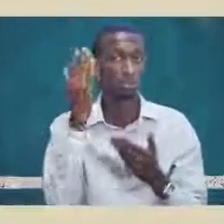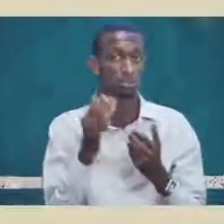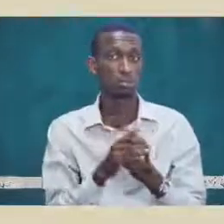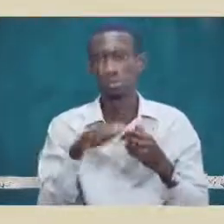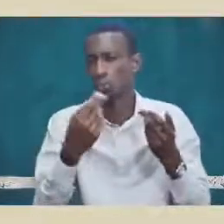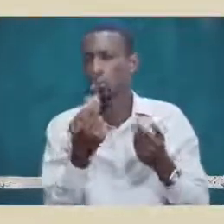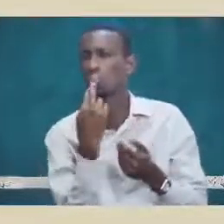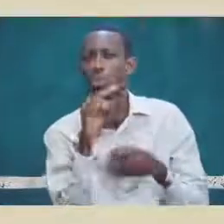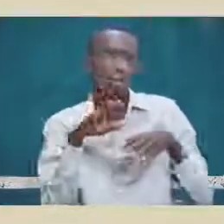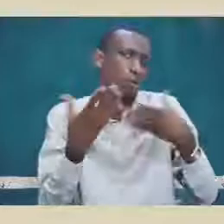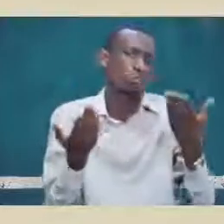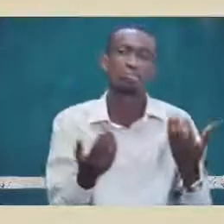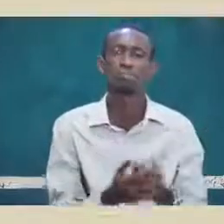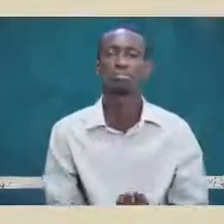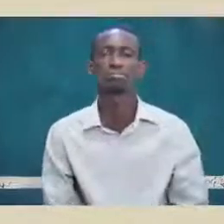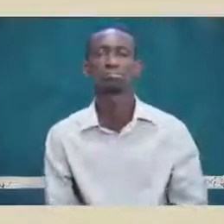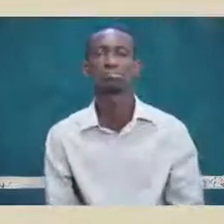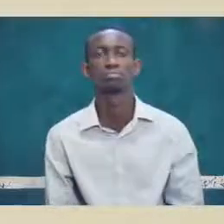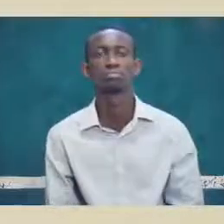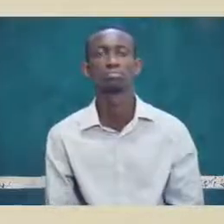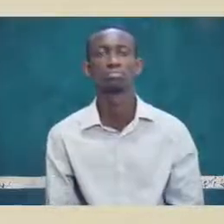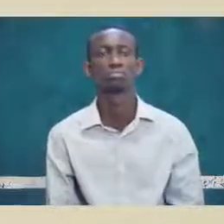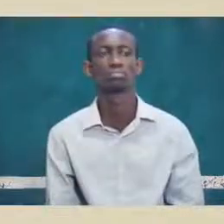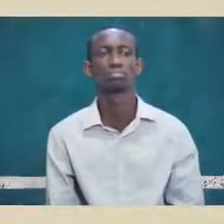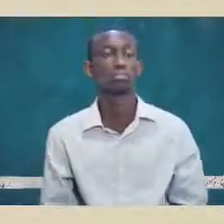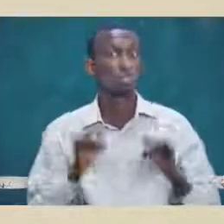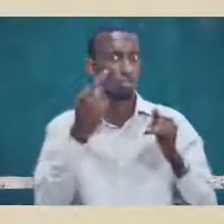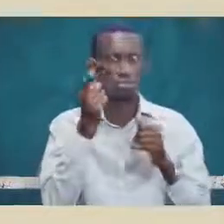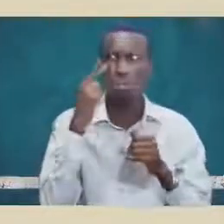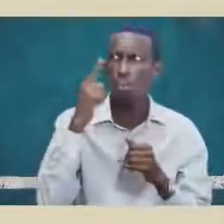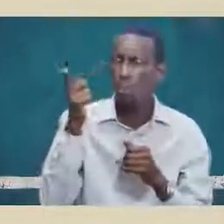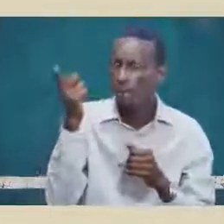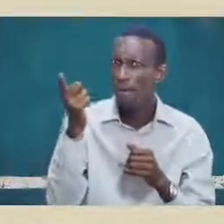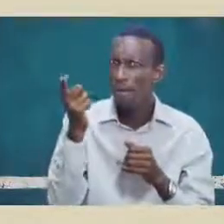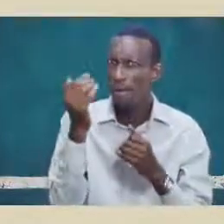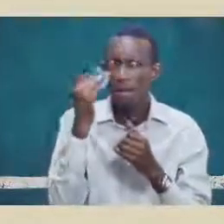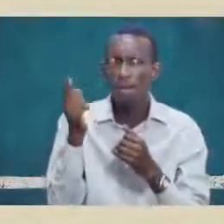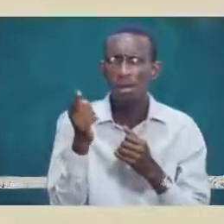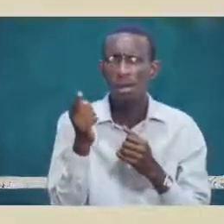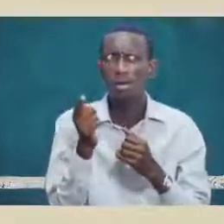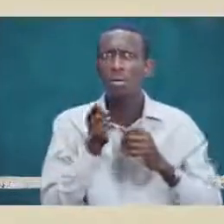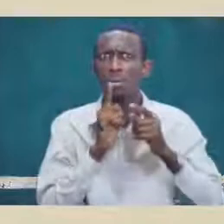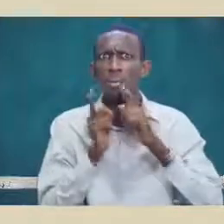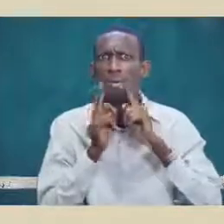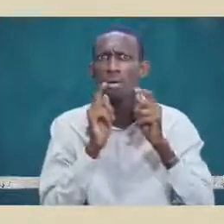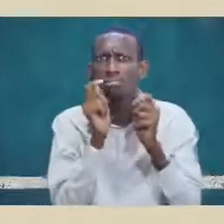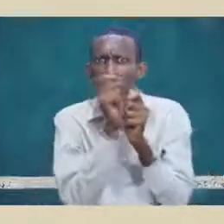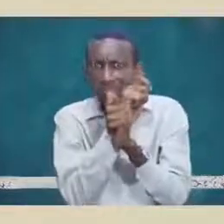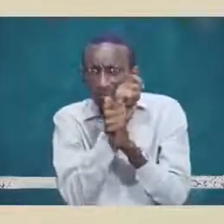red or pink. If you see very closely, you see the color changing there,